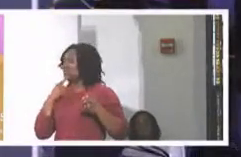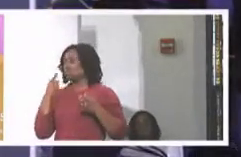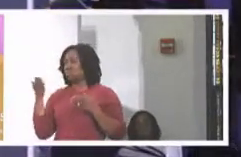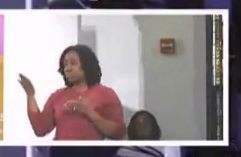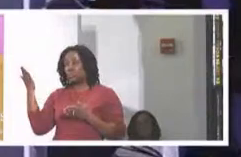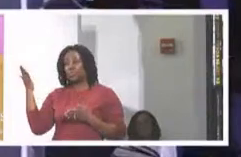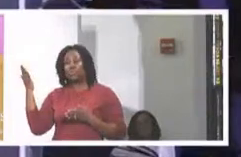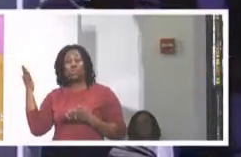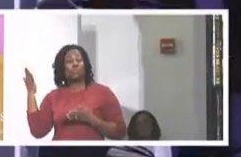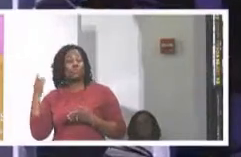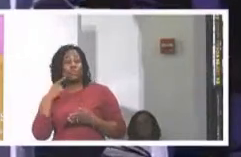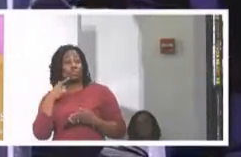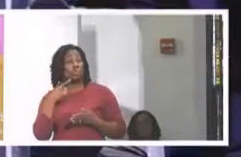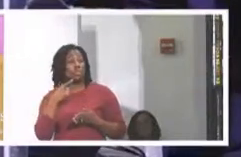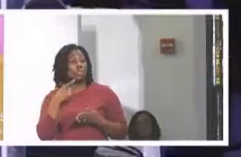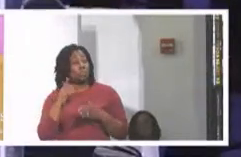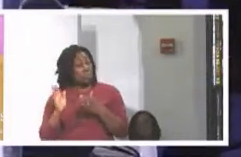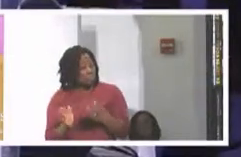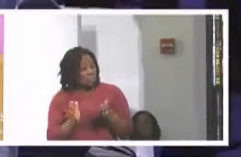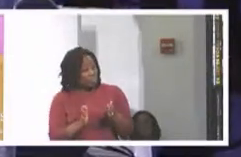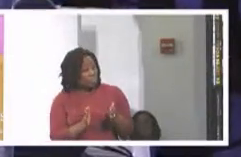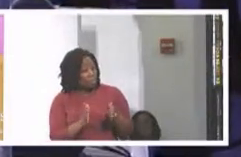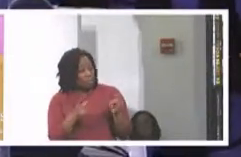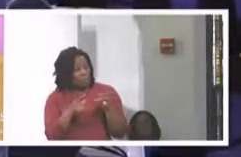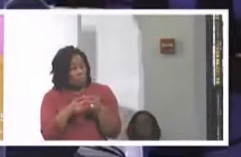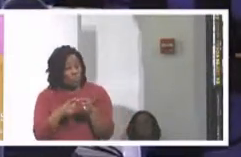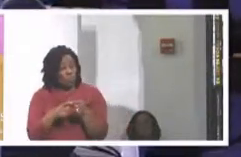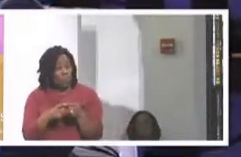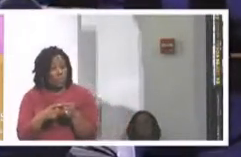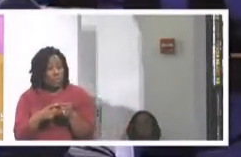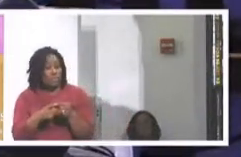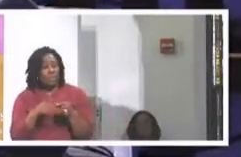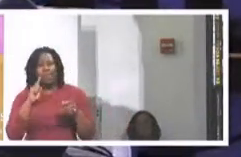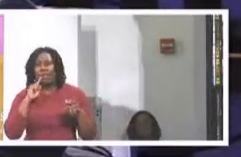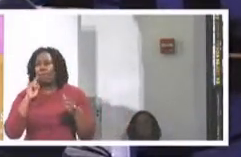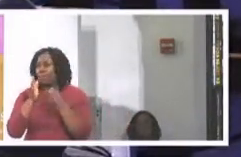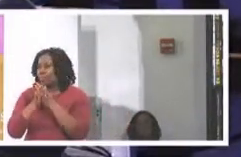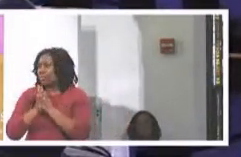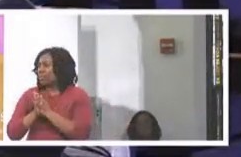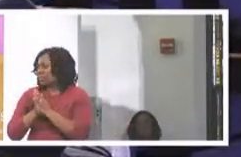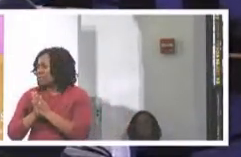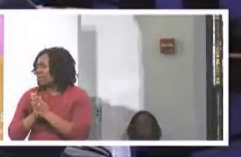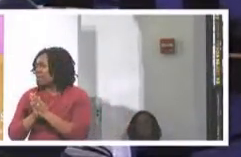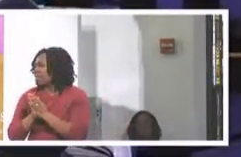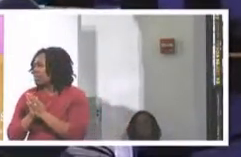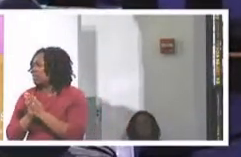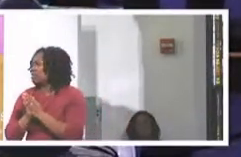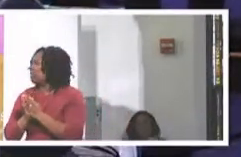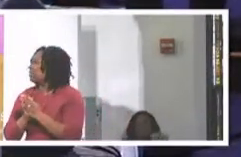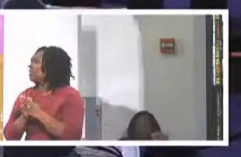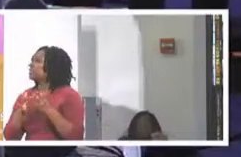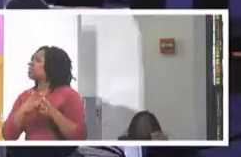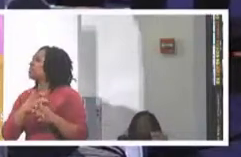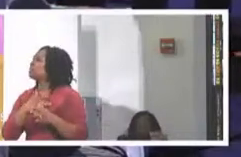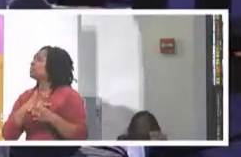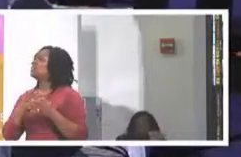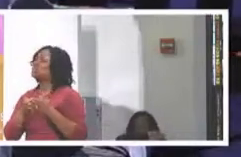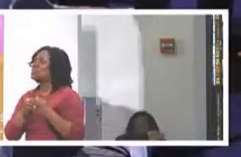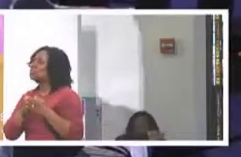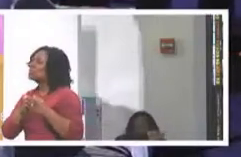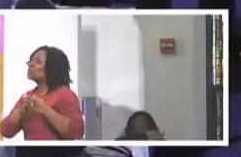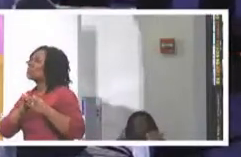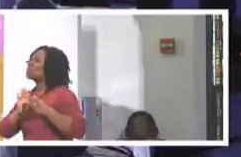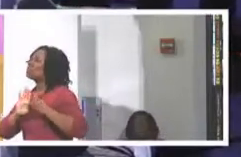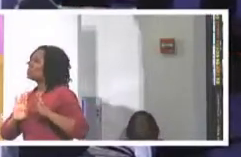And so as we're preparing for the word, my prayer is that our hearts are open to receive what God has